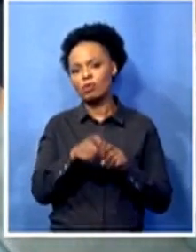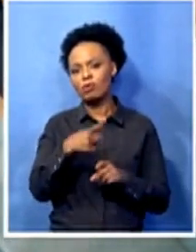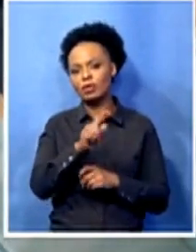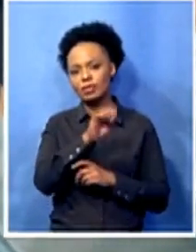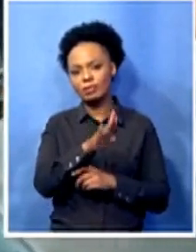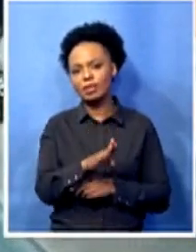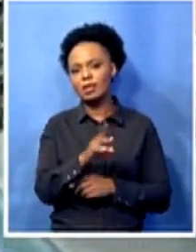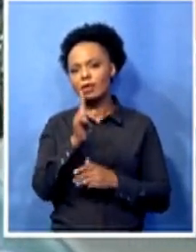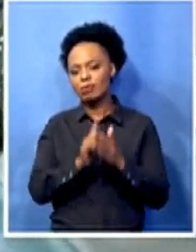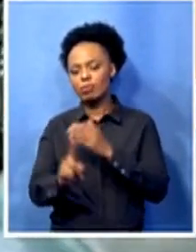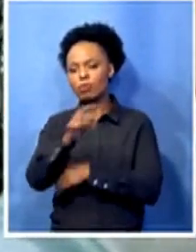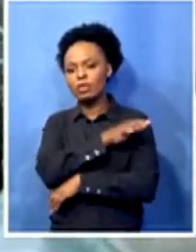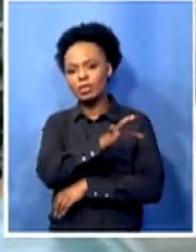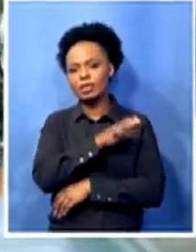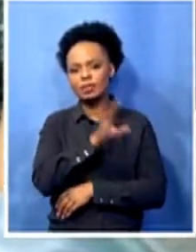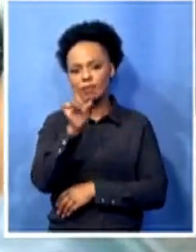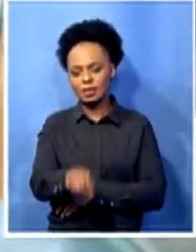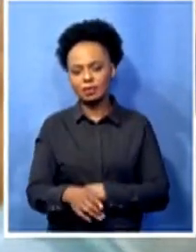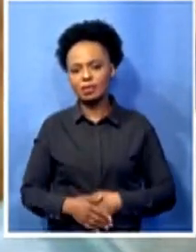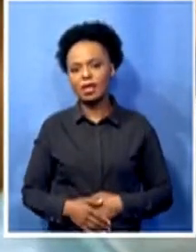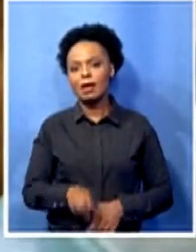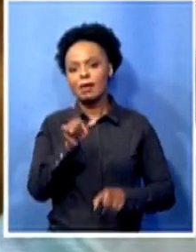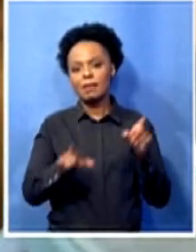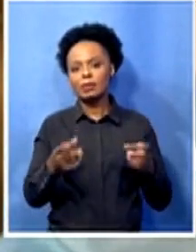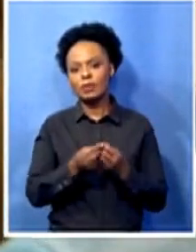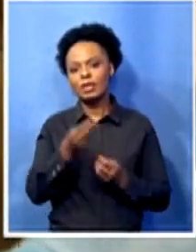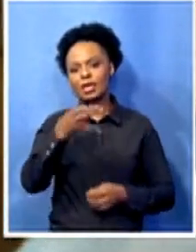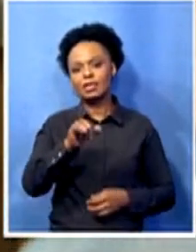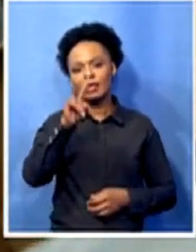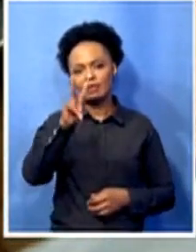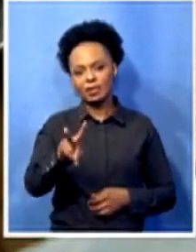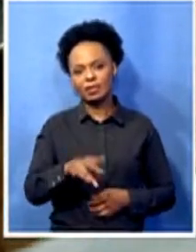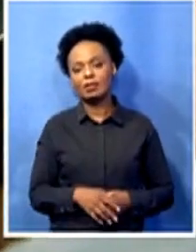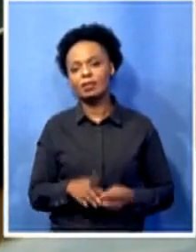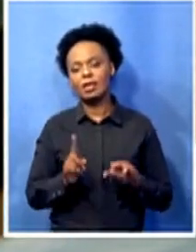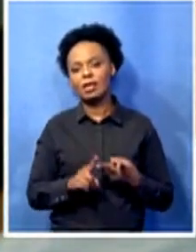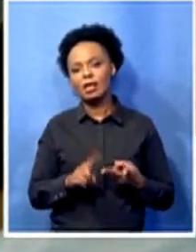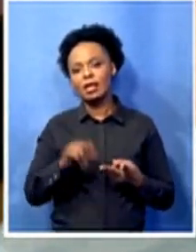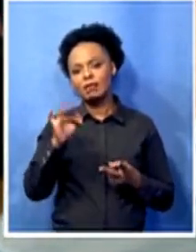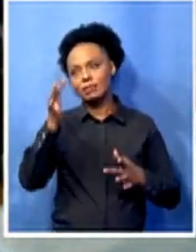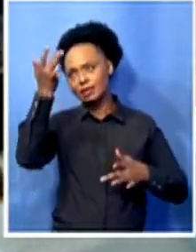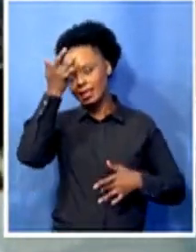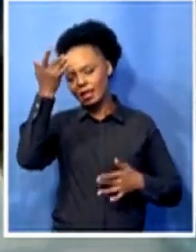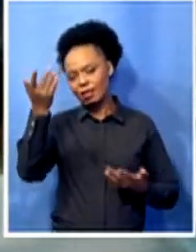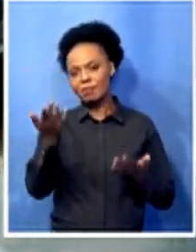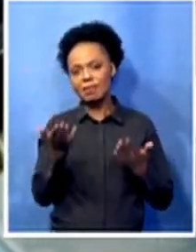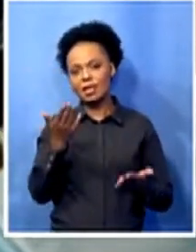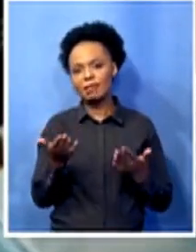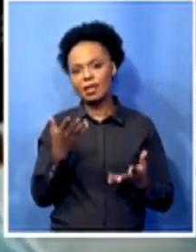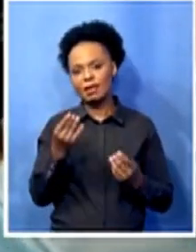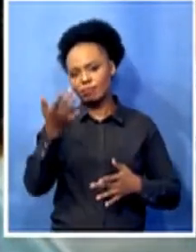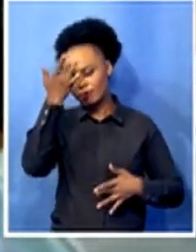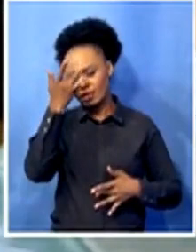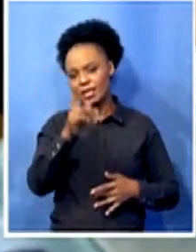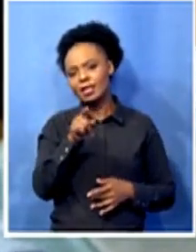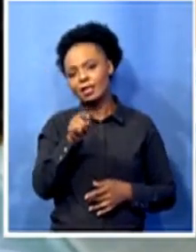with HIV with signs and symptoms of TB or advanced HIV disease to receive both urine LEM test